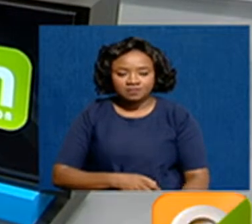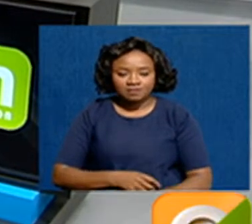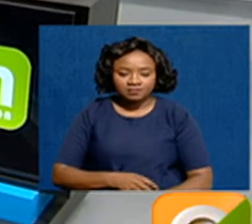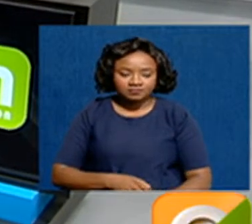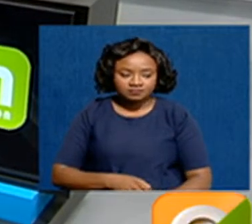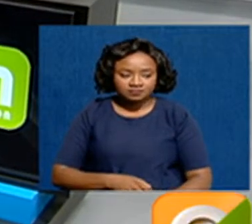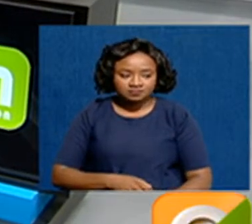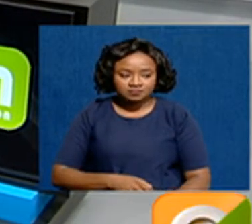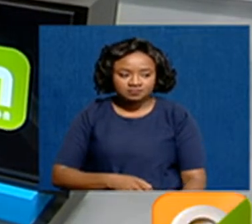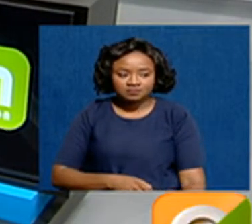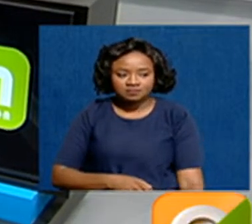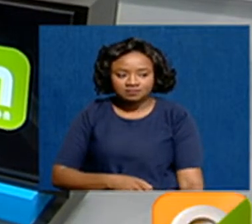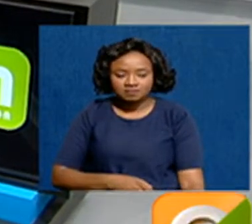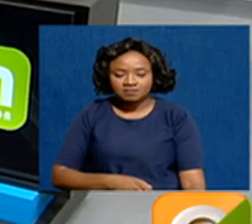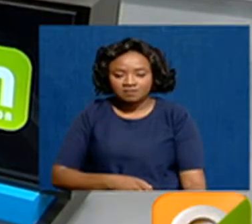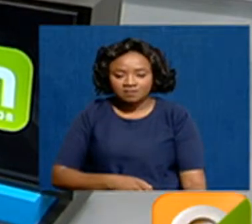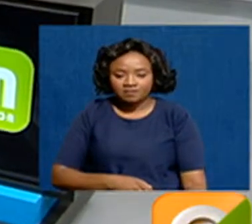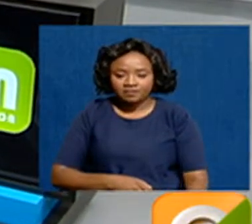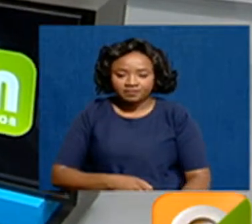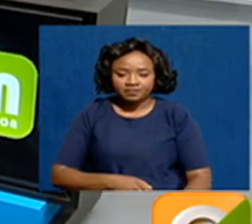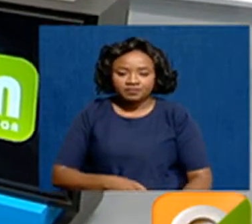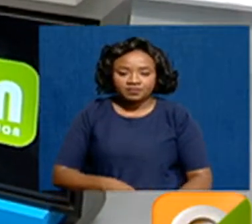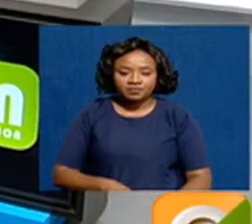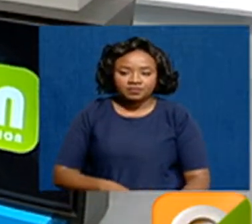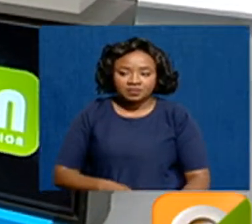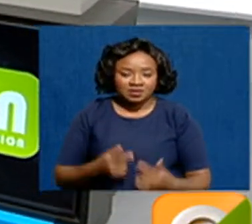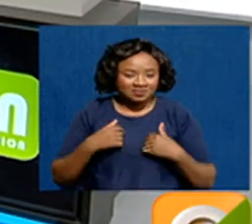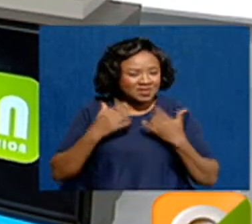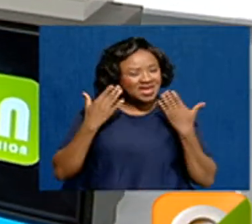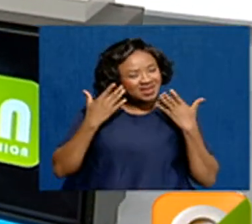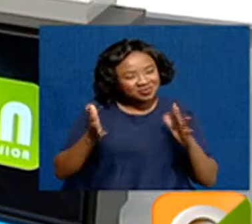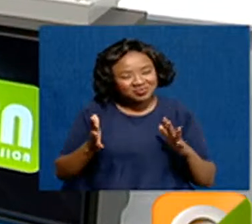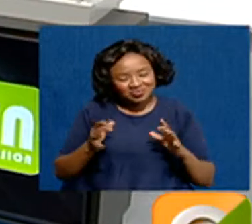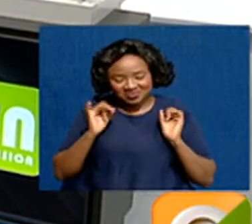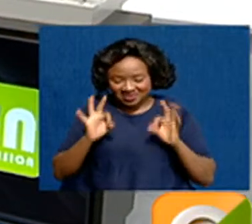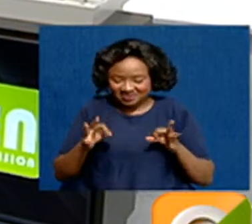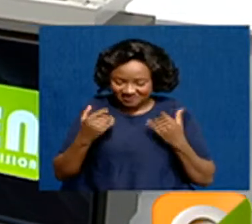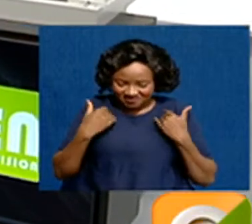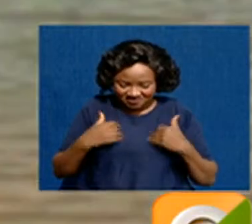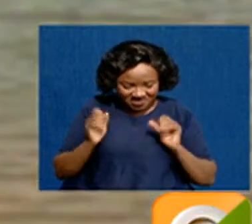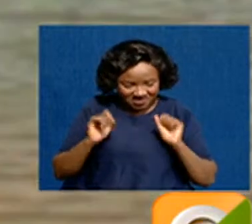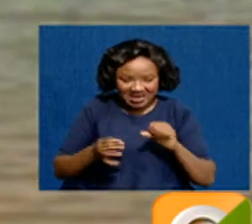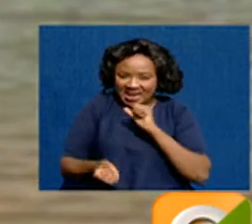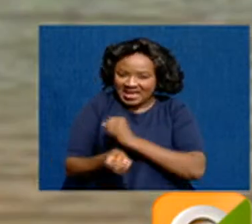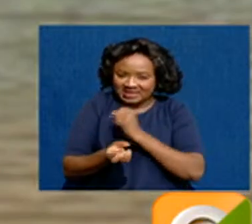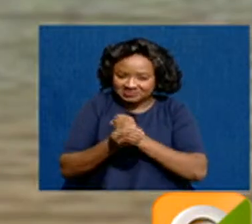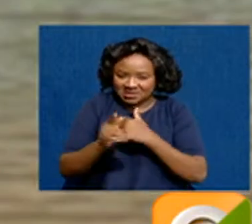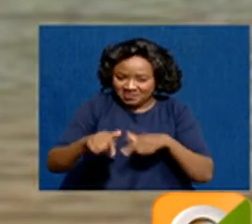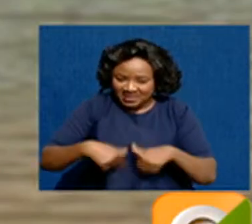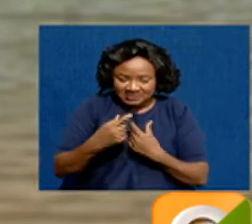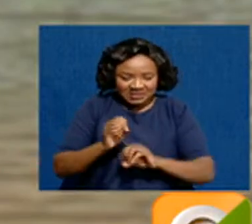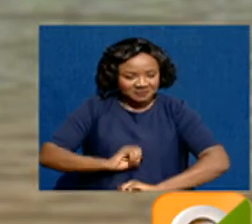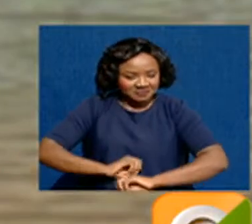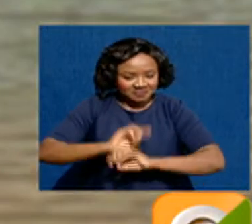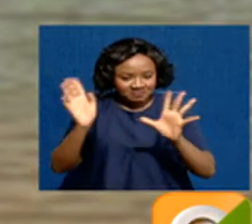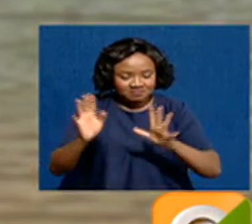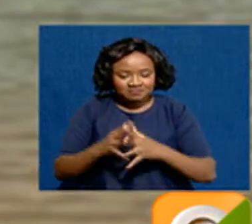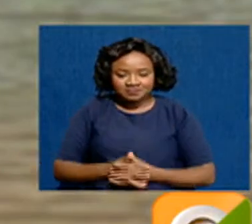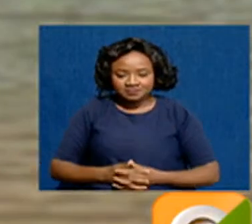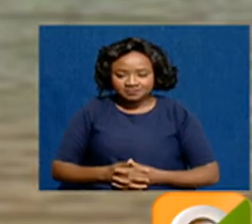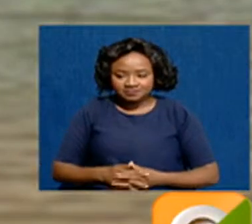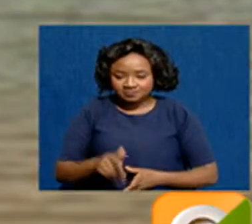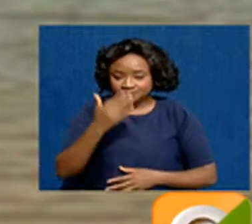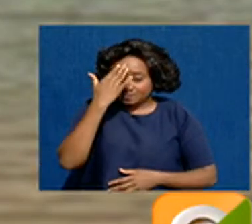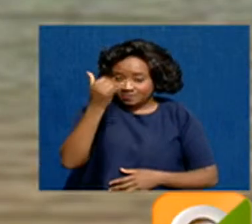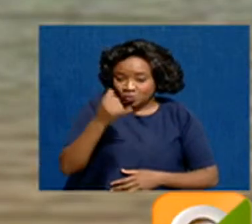required to provide, CS. I don't know if I can make myself abundantly clear. Even after we fix